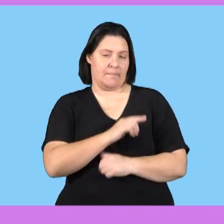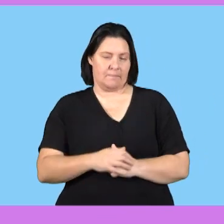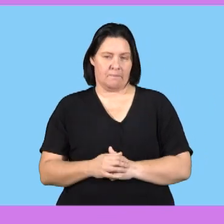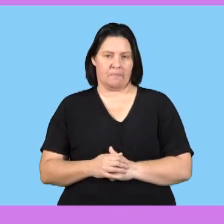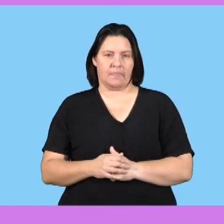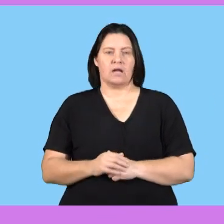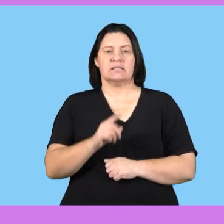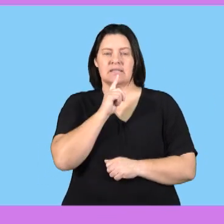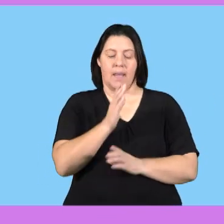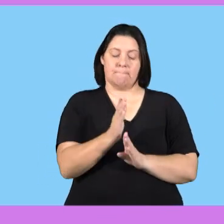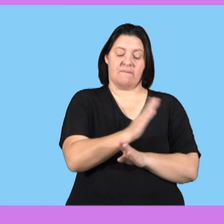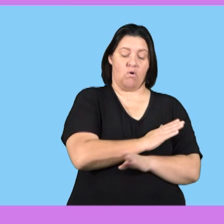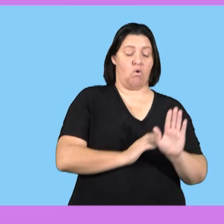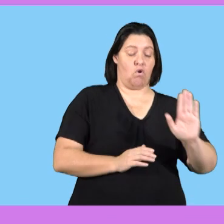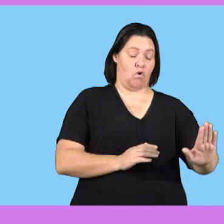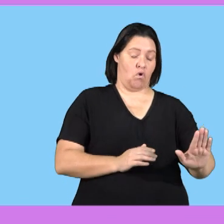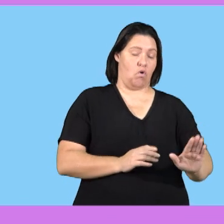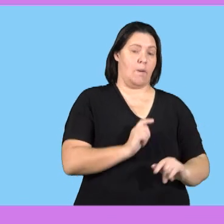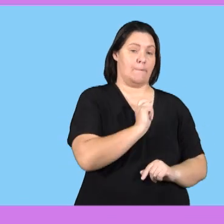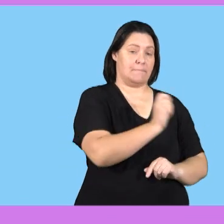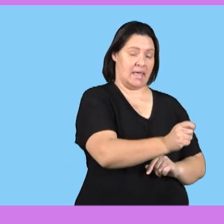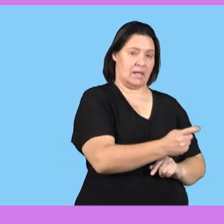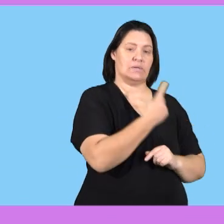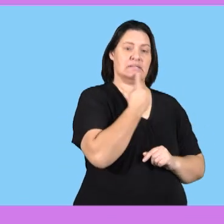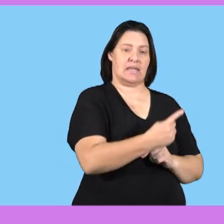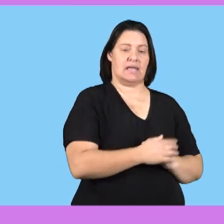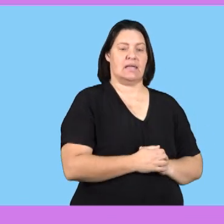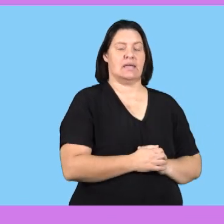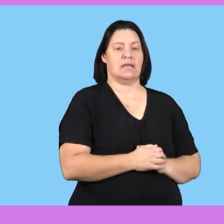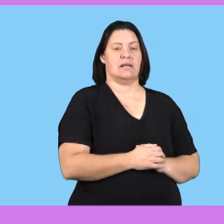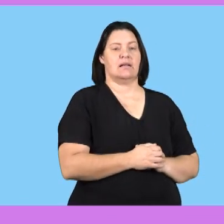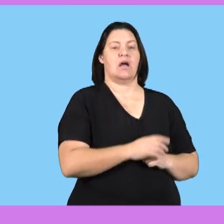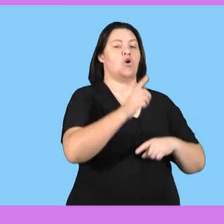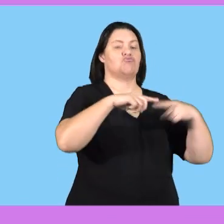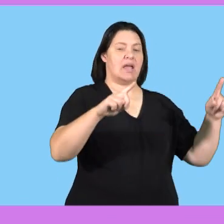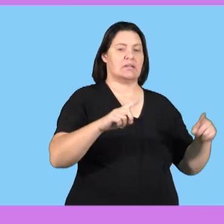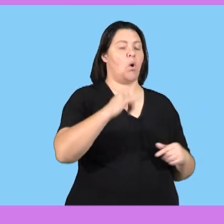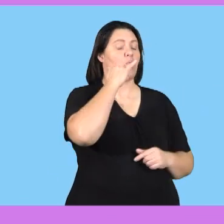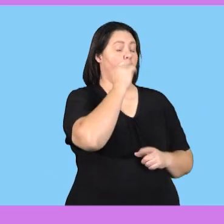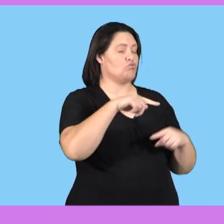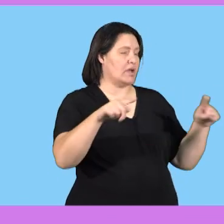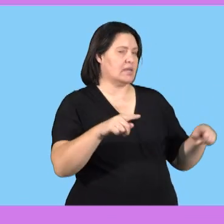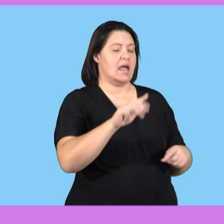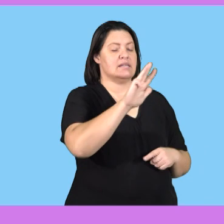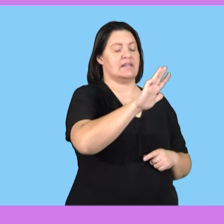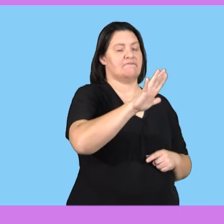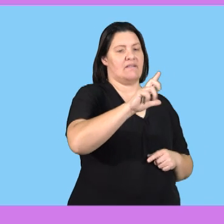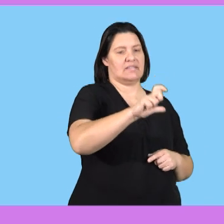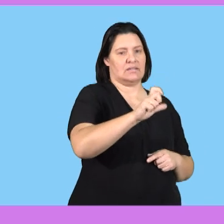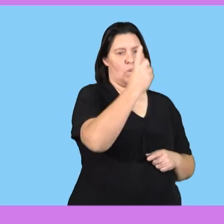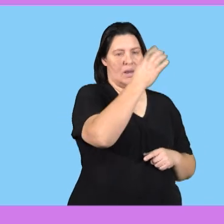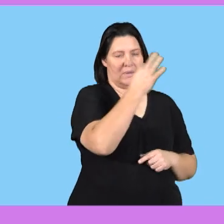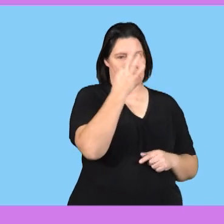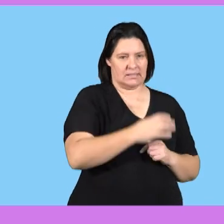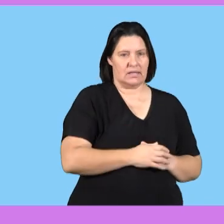look at the prepaid option, right? So here, we already said the prepaid rate or the call rates is 95 cents per minute.